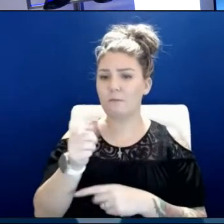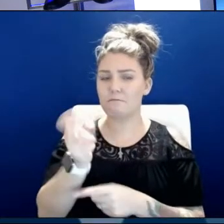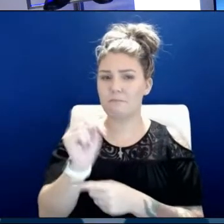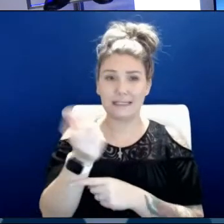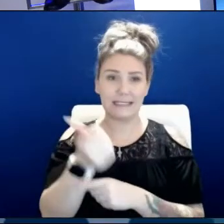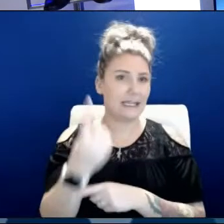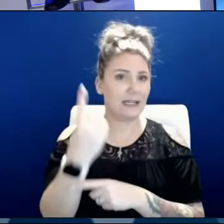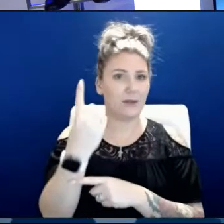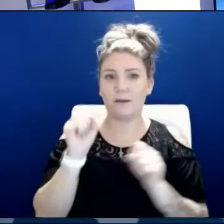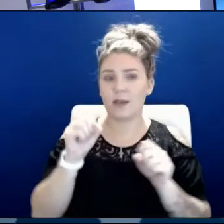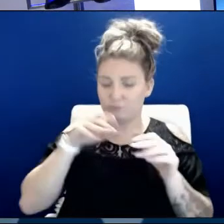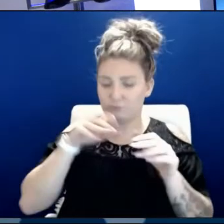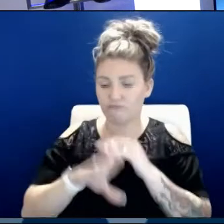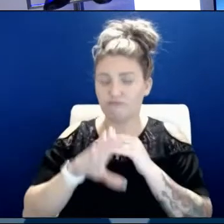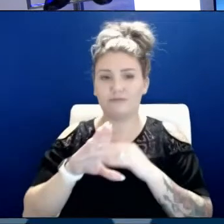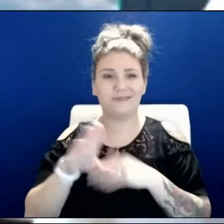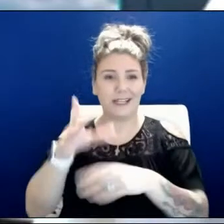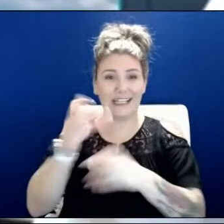in and receive a prescription?